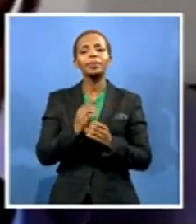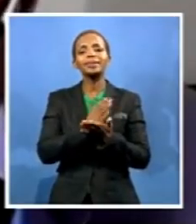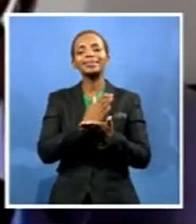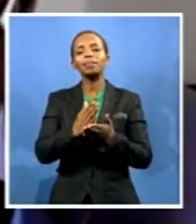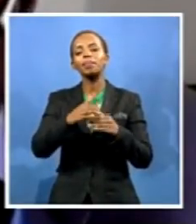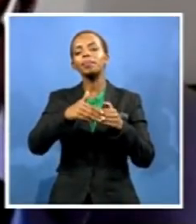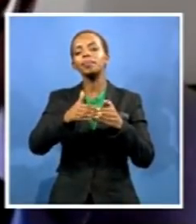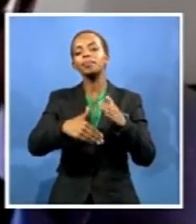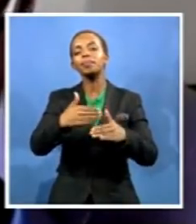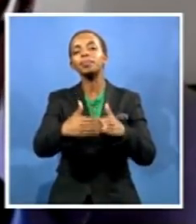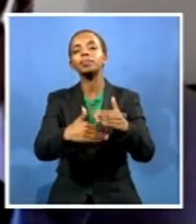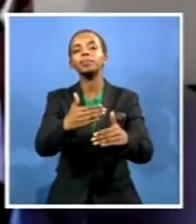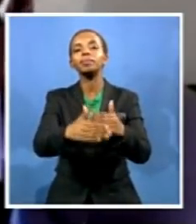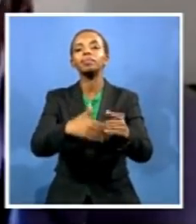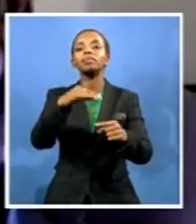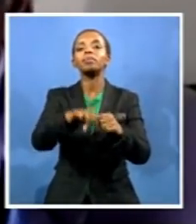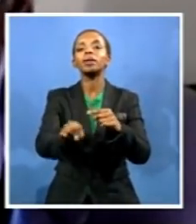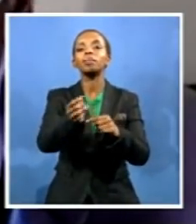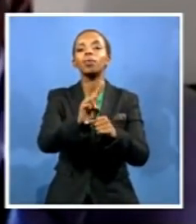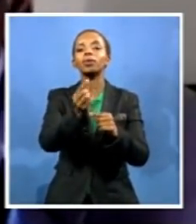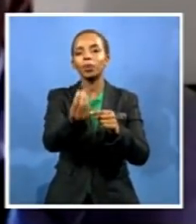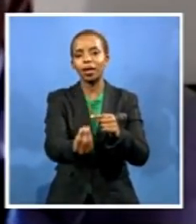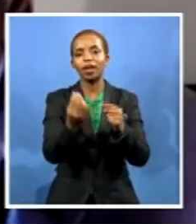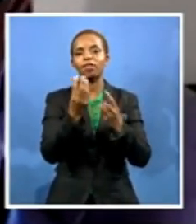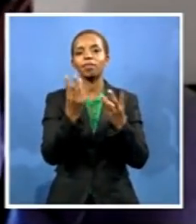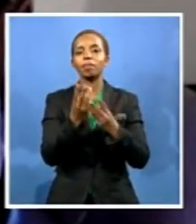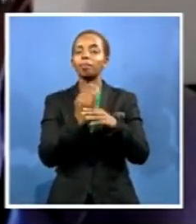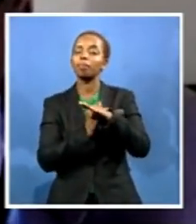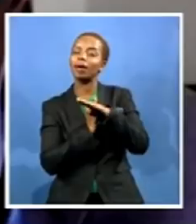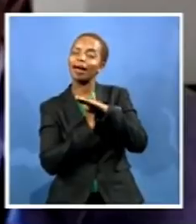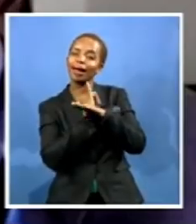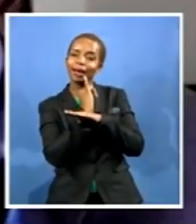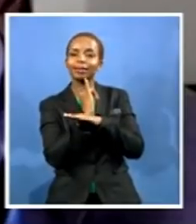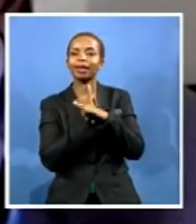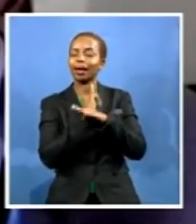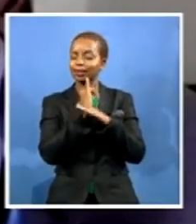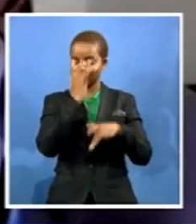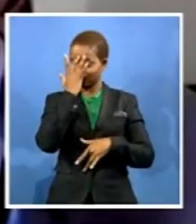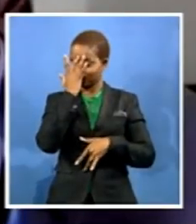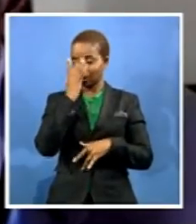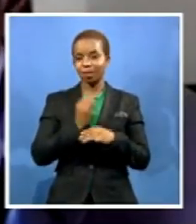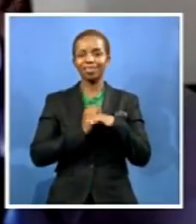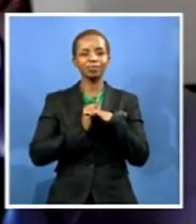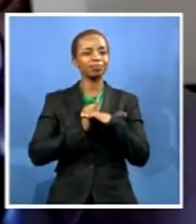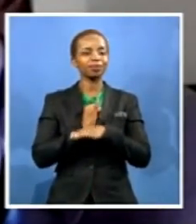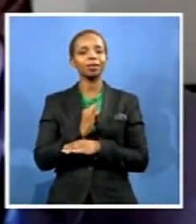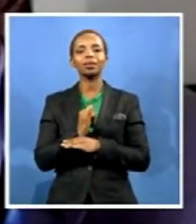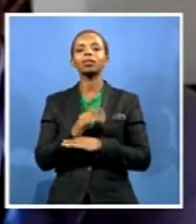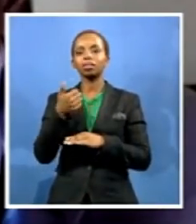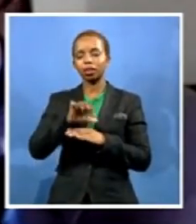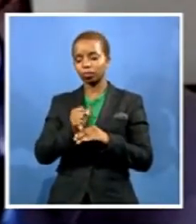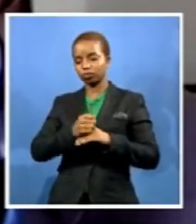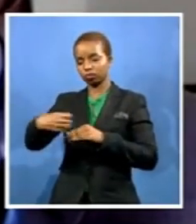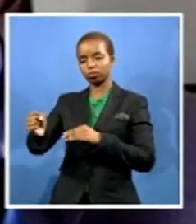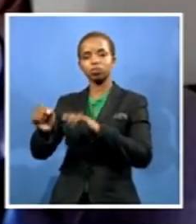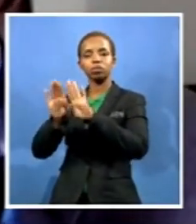early on in, I think, Tema, to come to one of the press conferences of the ministry and to say that, look, I've been in